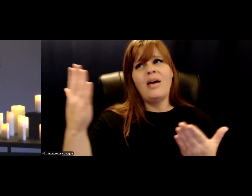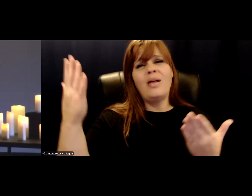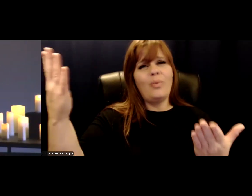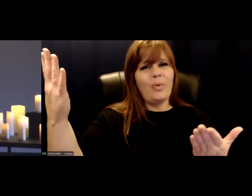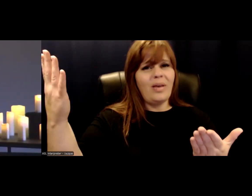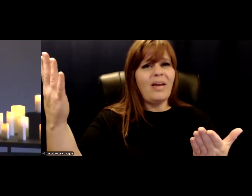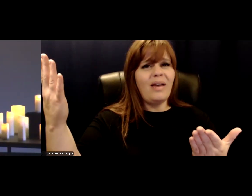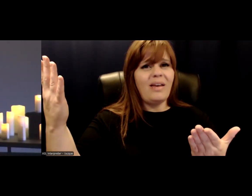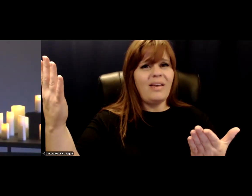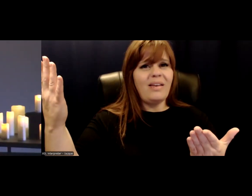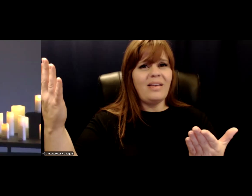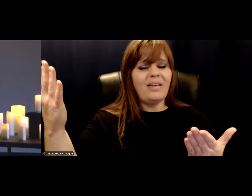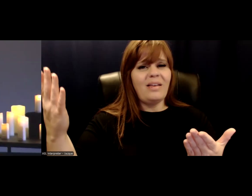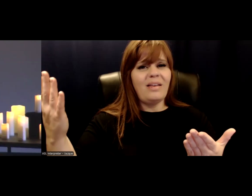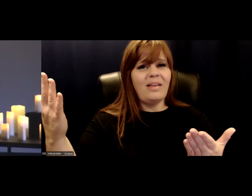Hallelujah.